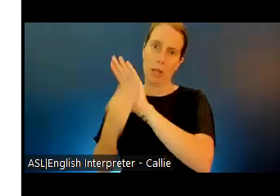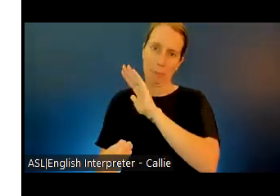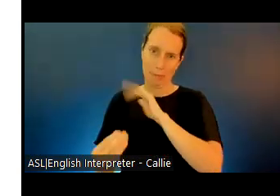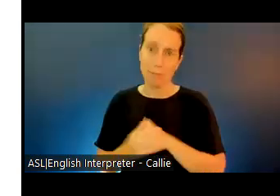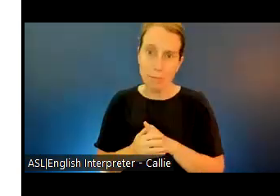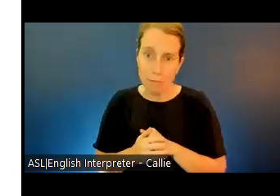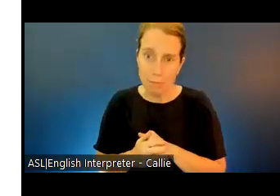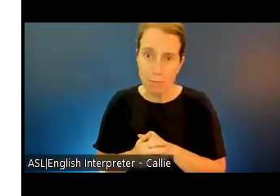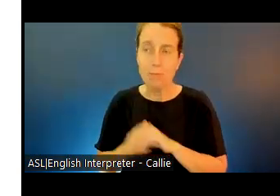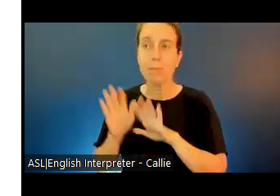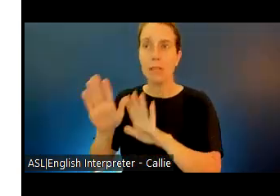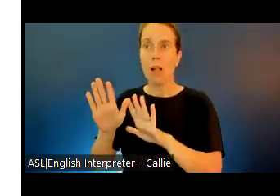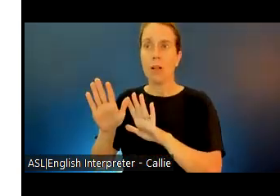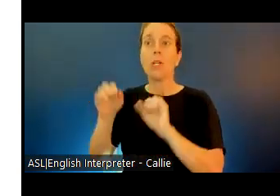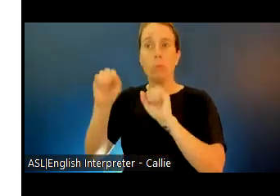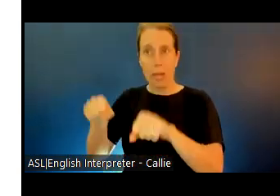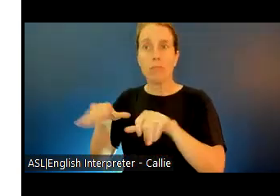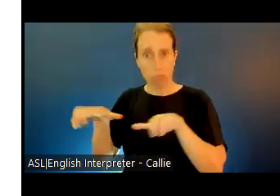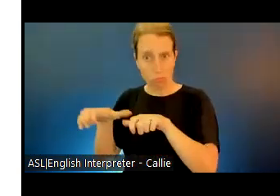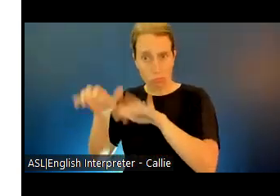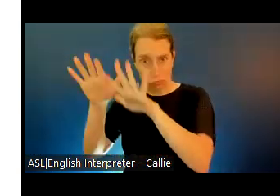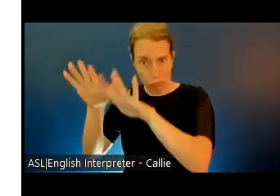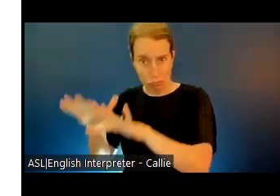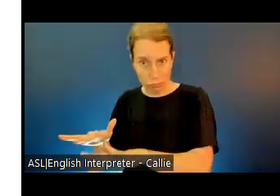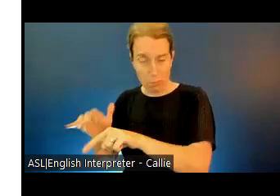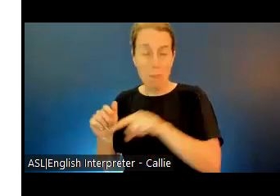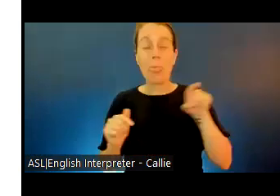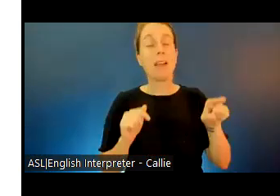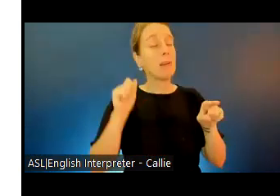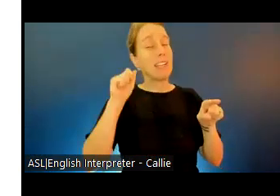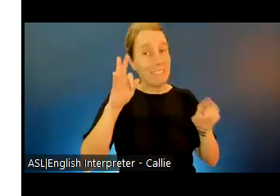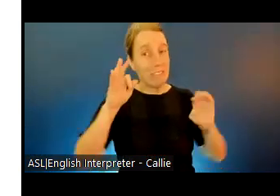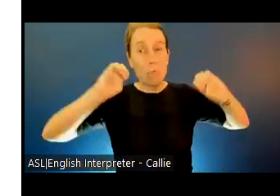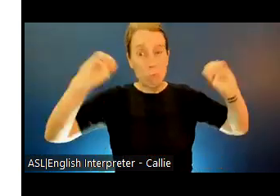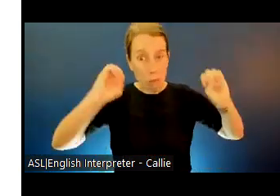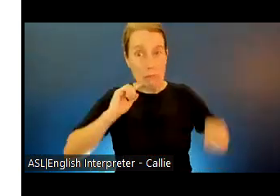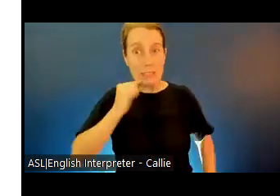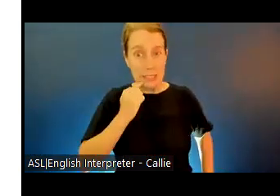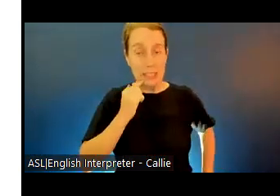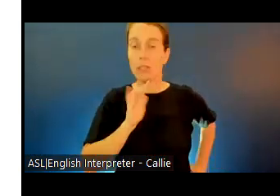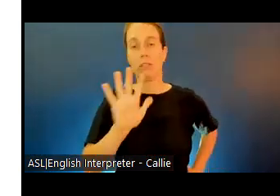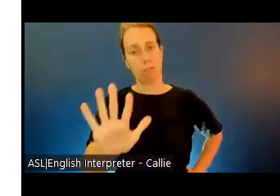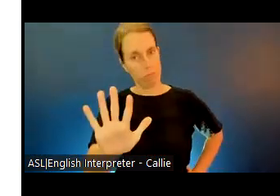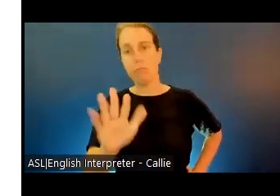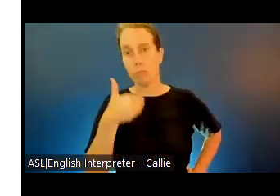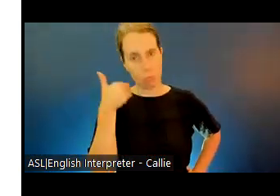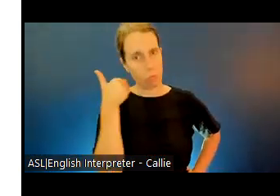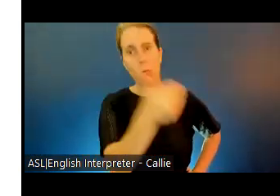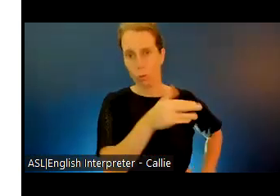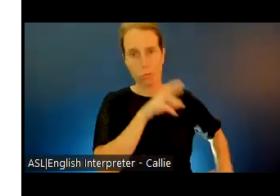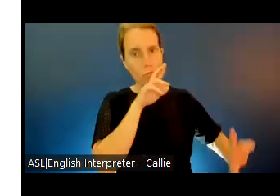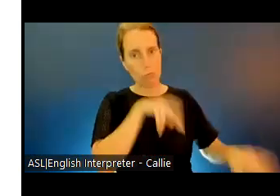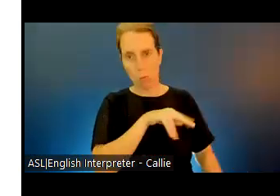it's an emergency, or it just, again, it's never going to harm you to make a report so that you